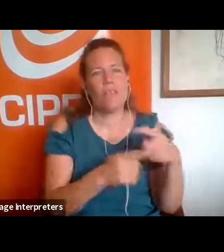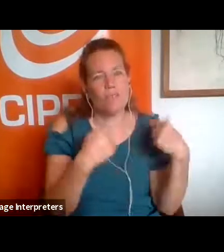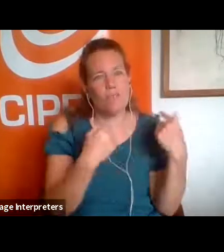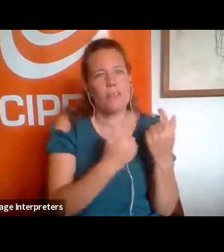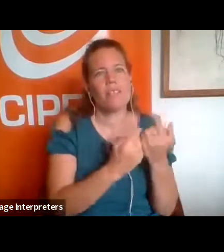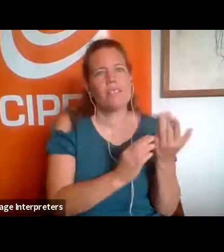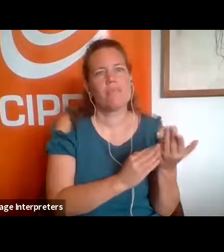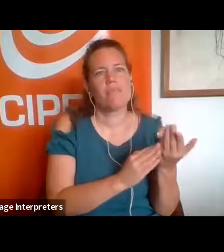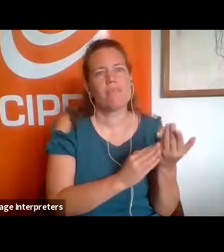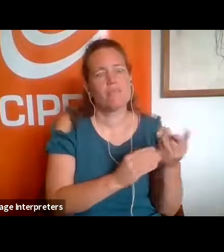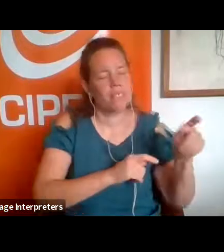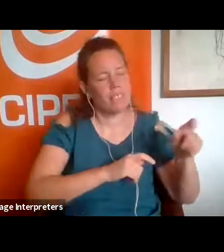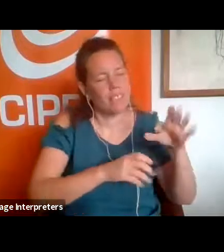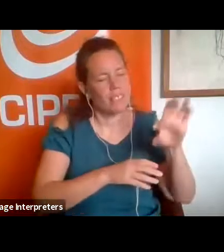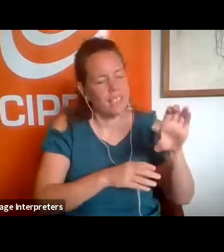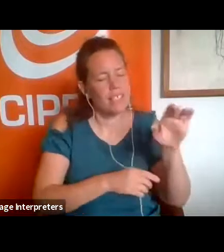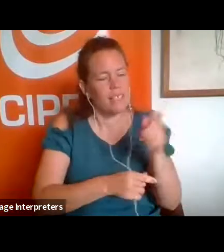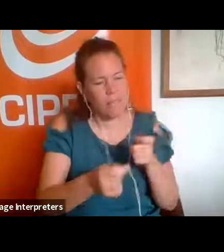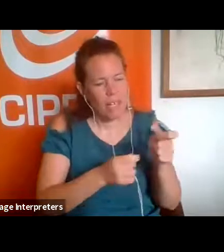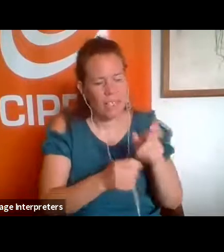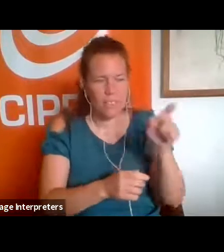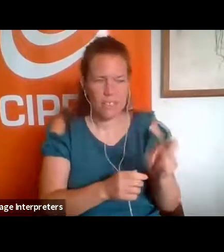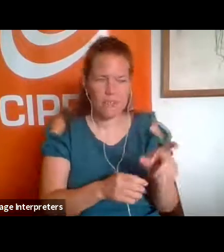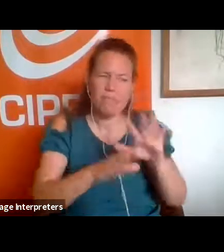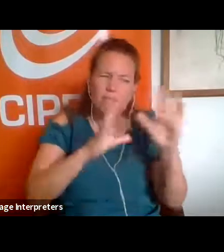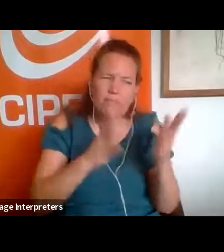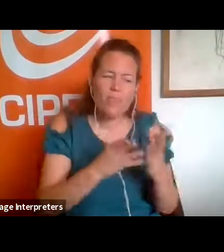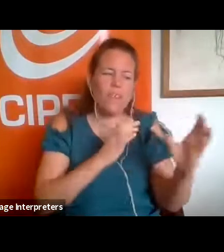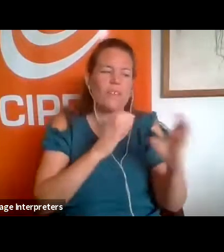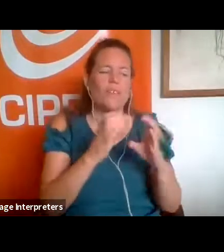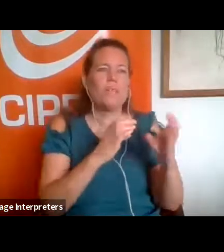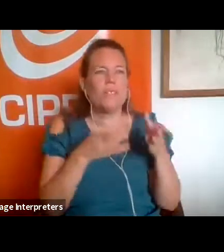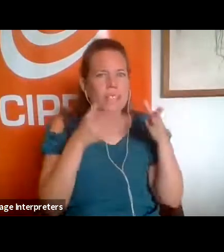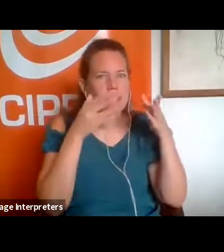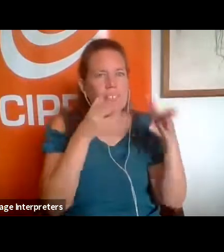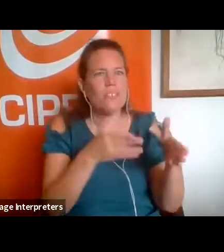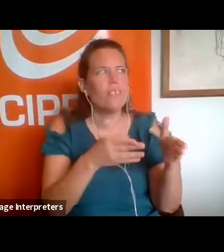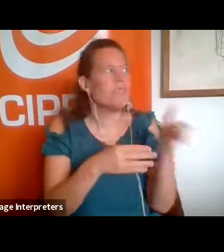dedicated case manager, handles all the communication between